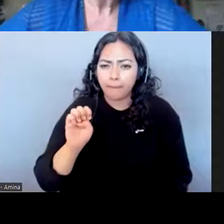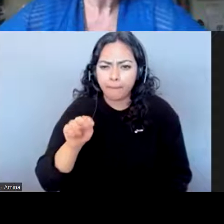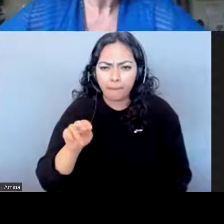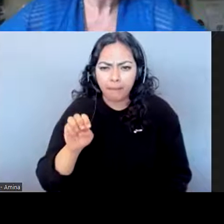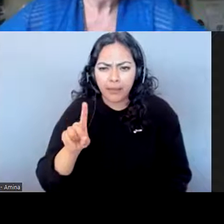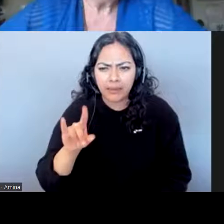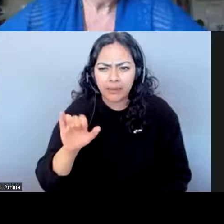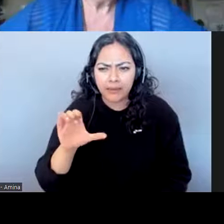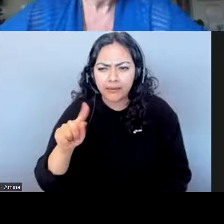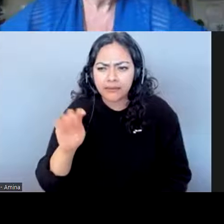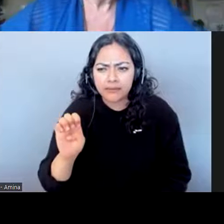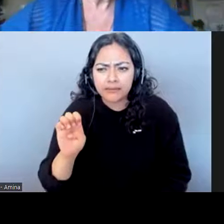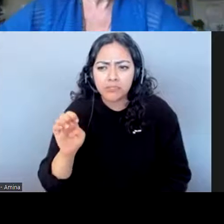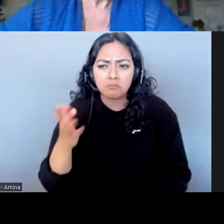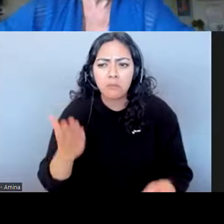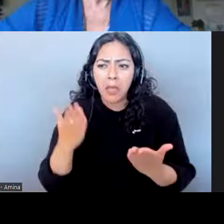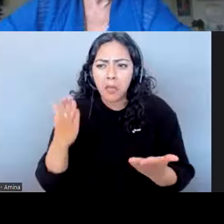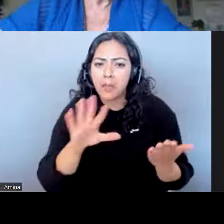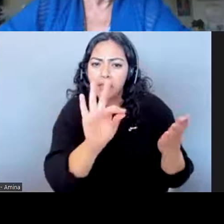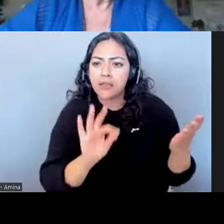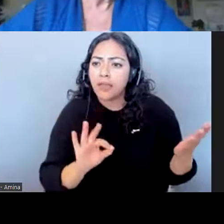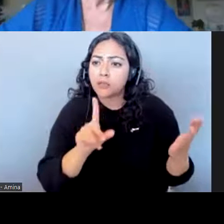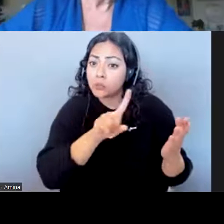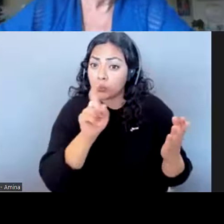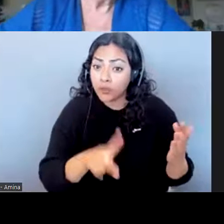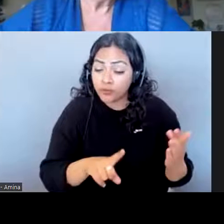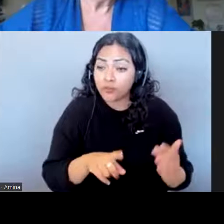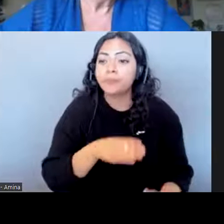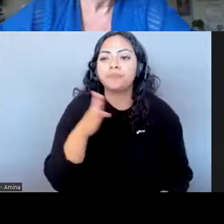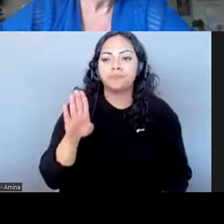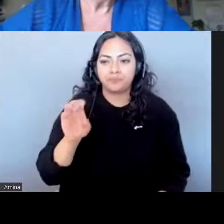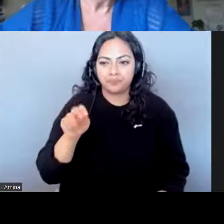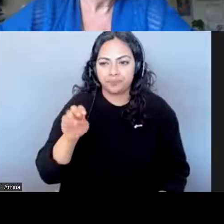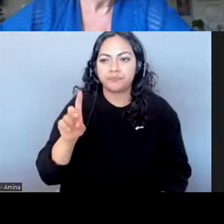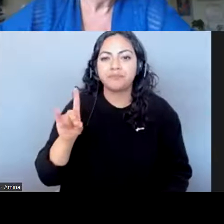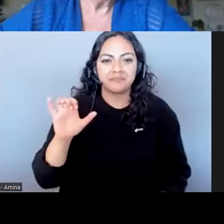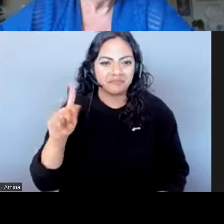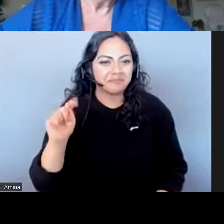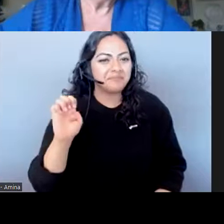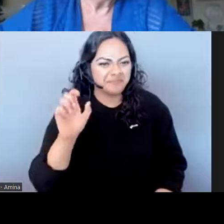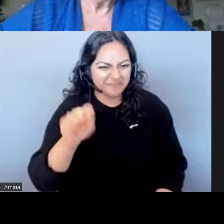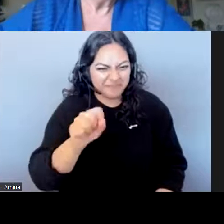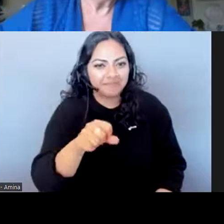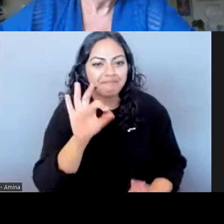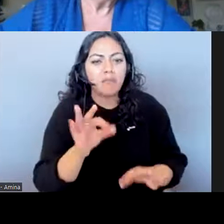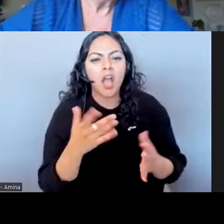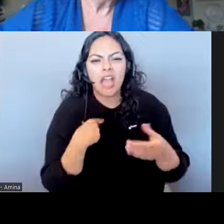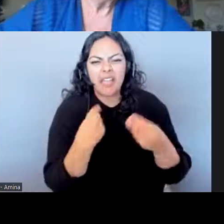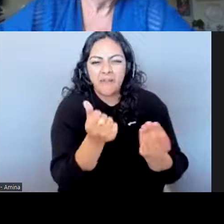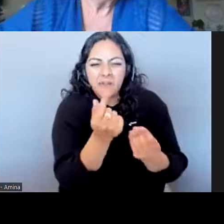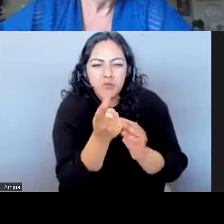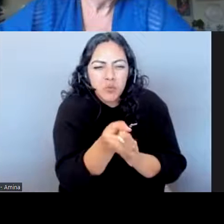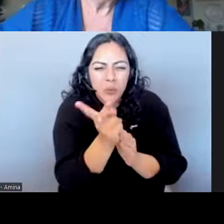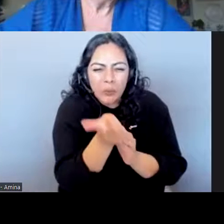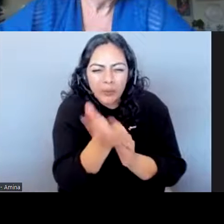let's find out what their questions are. Absolutely. So we're going to give people a few more minutes to type in their questions. You